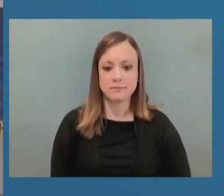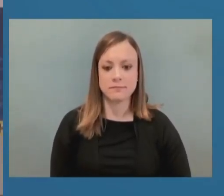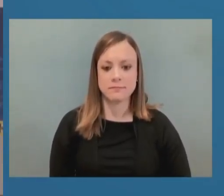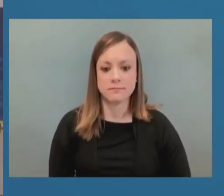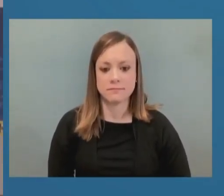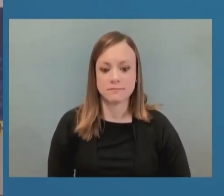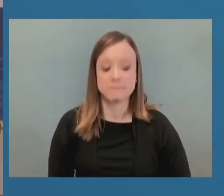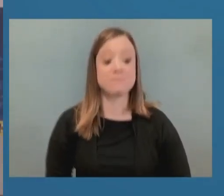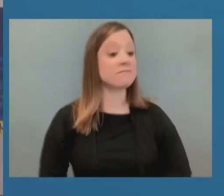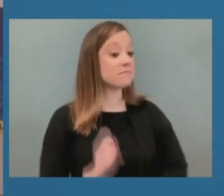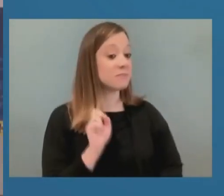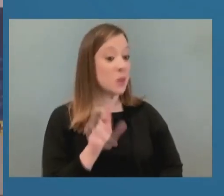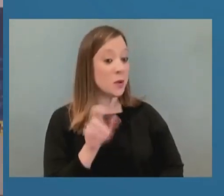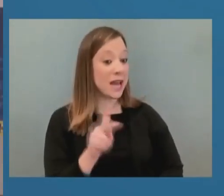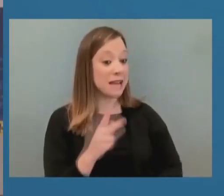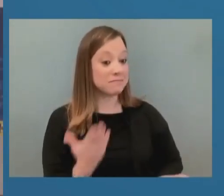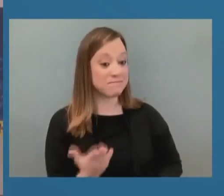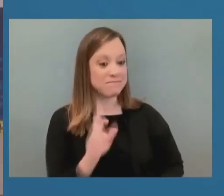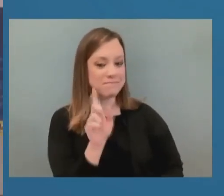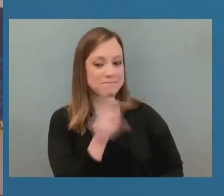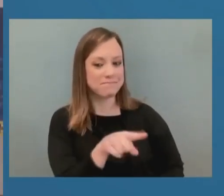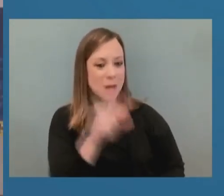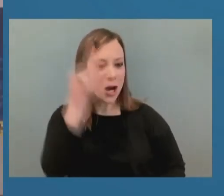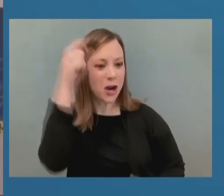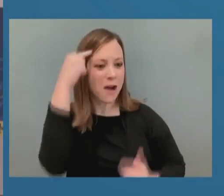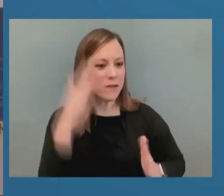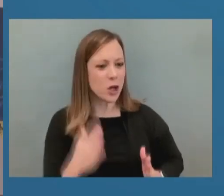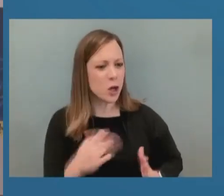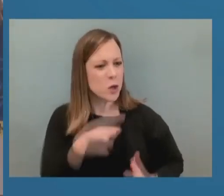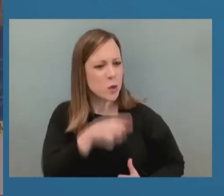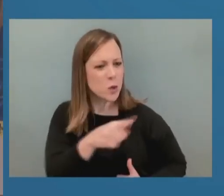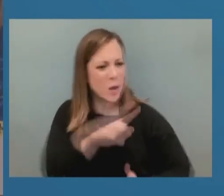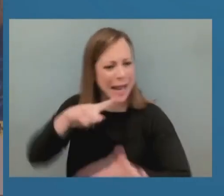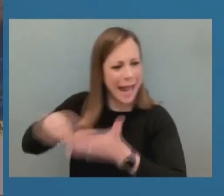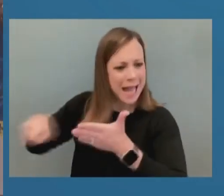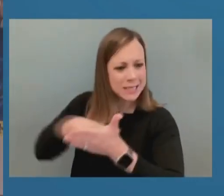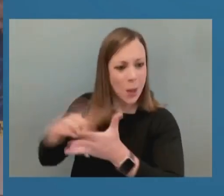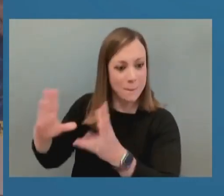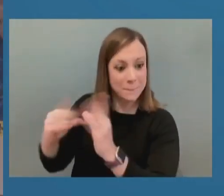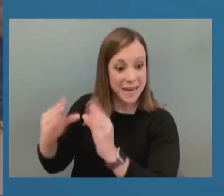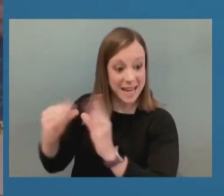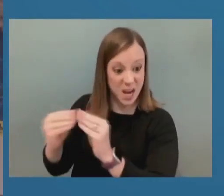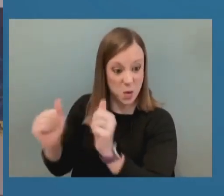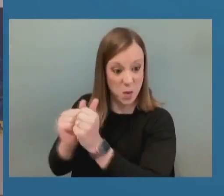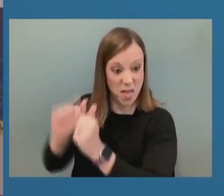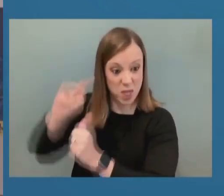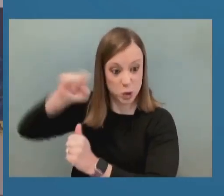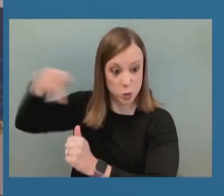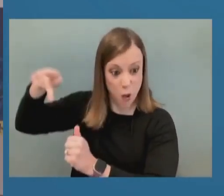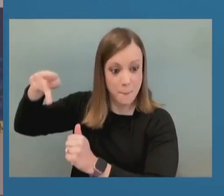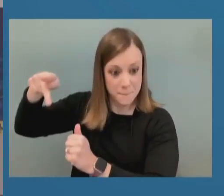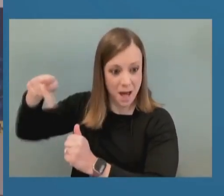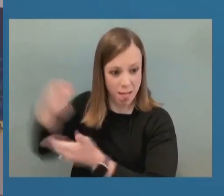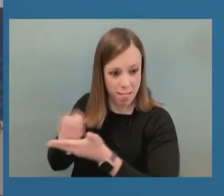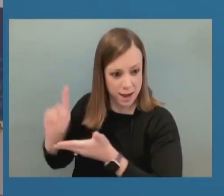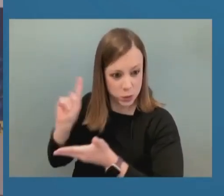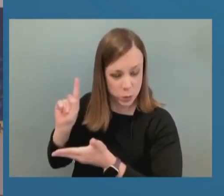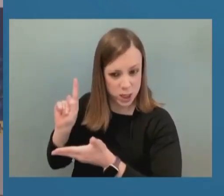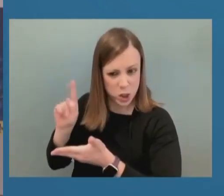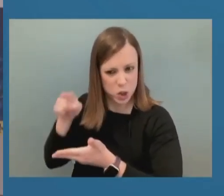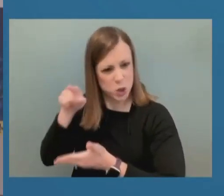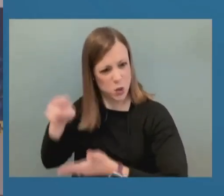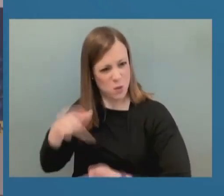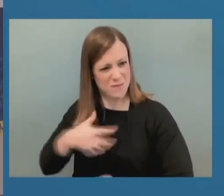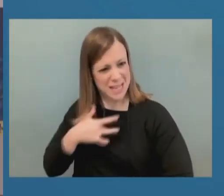Okay. Governor, you canceled a meeting with Donald Trump last week. Do you regret doing that, where you could have maybe struck a deal with